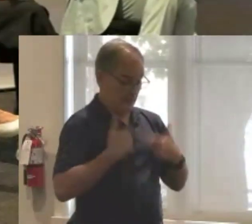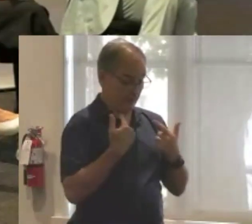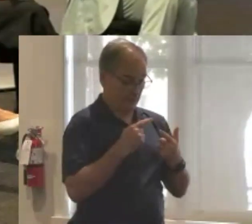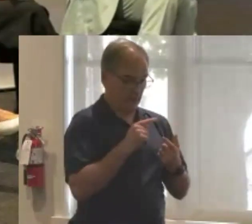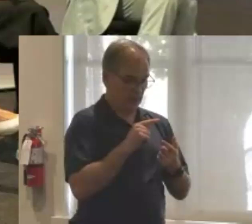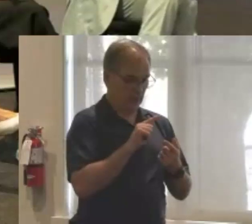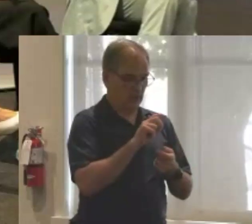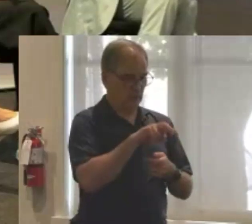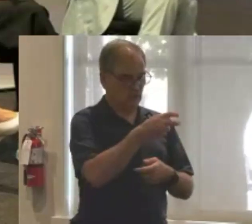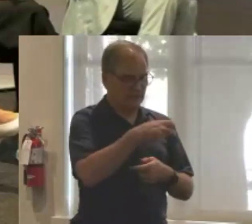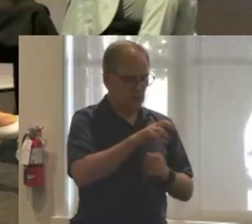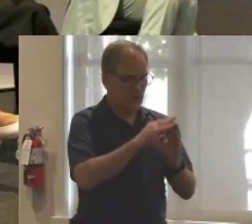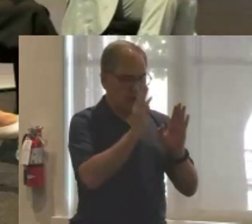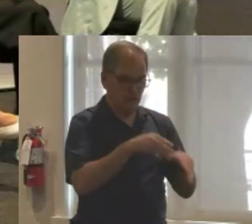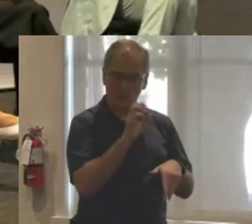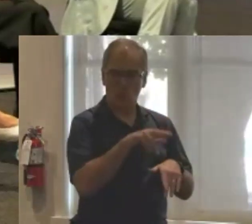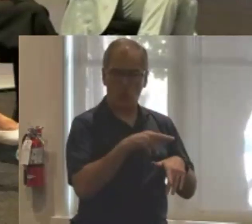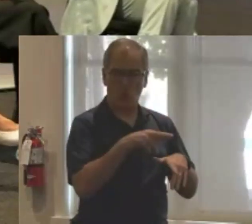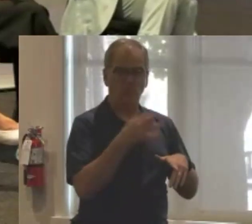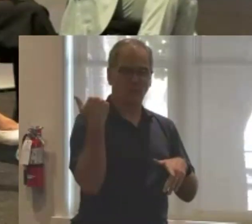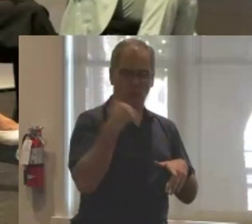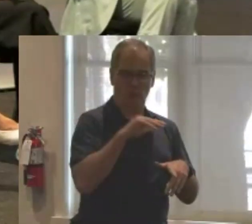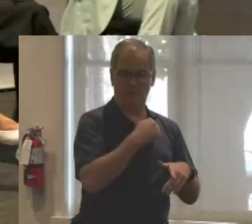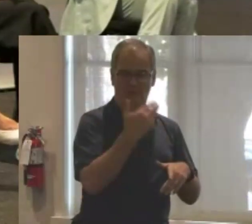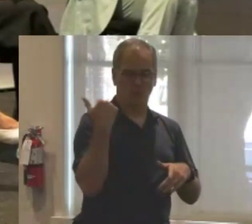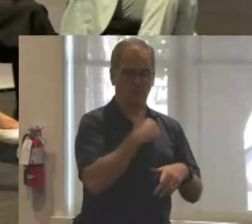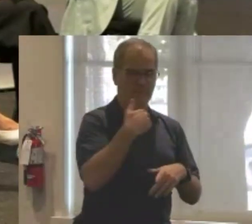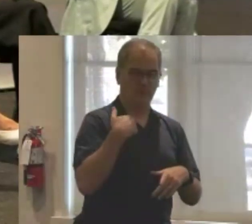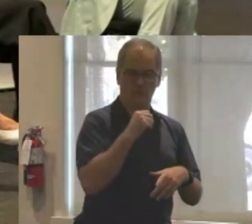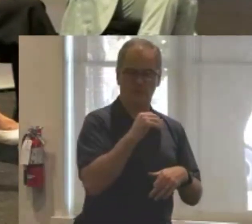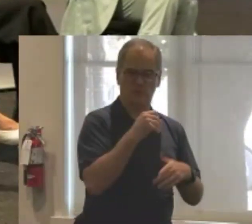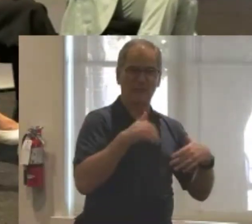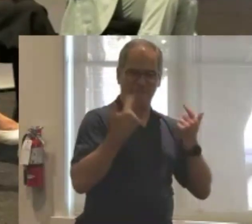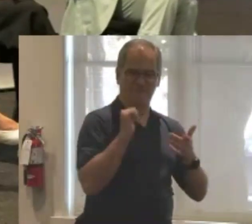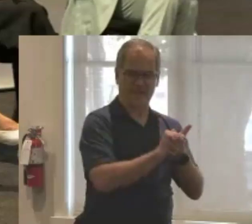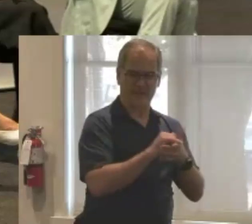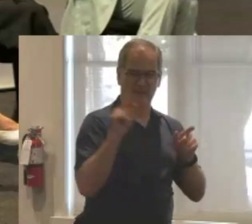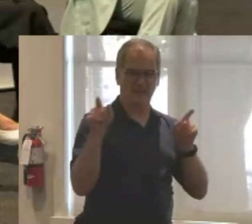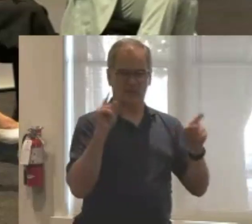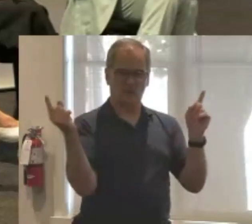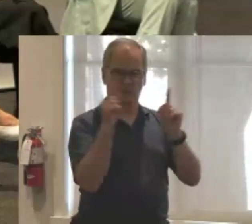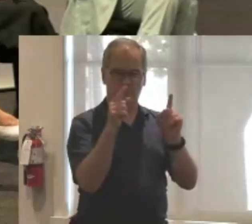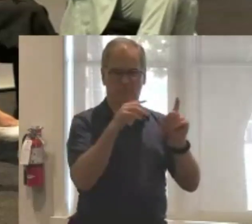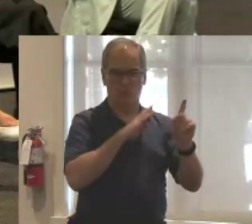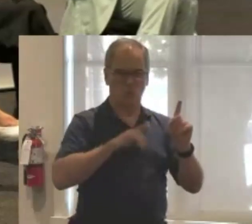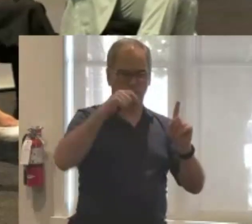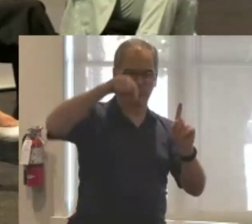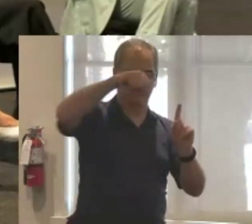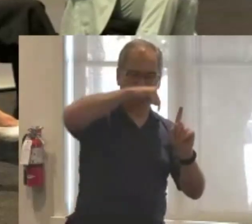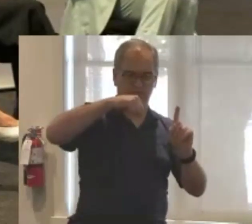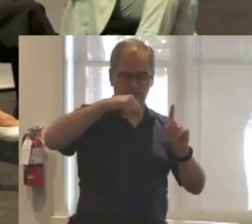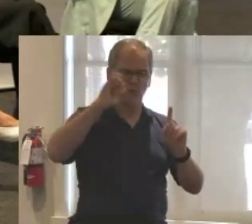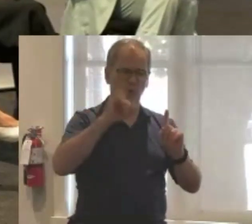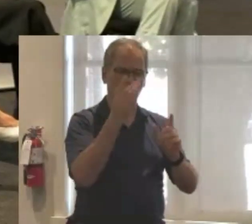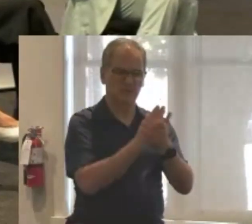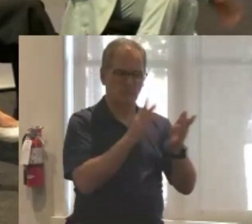that decision-making level, and then we as staff bring it upwards internally as well. So I think those are some strategic goals that have